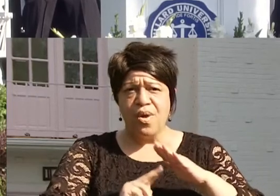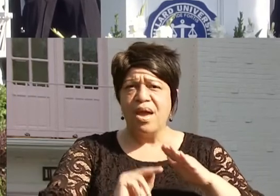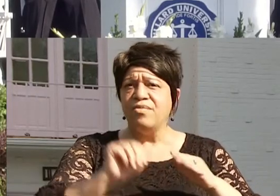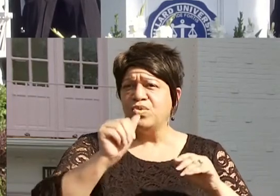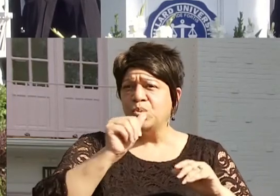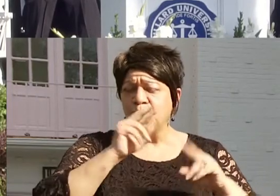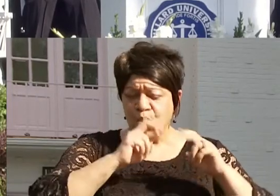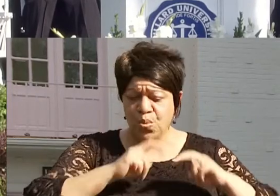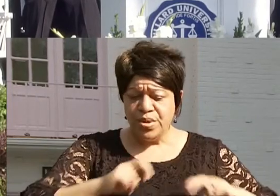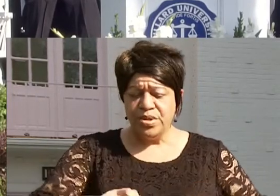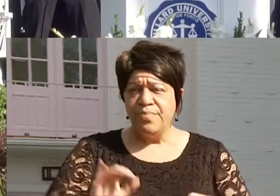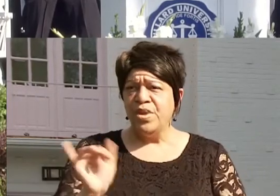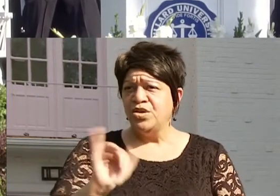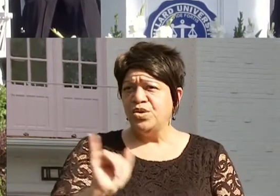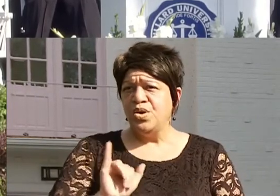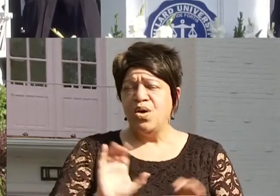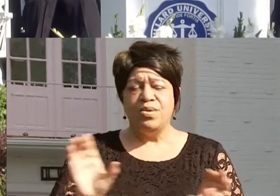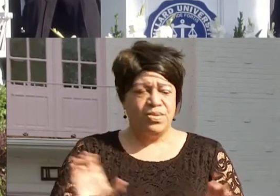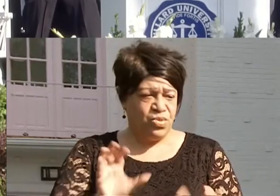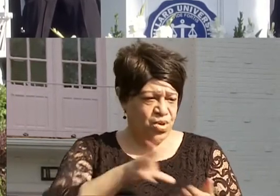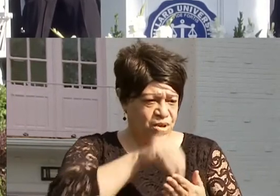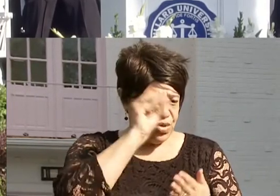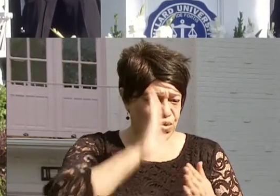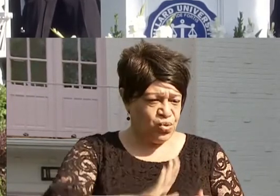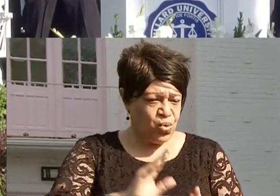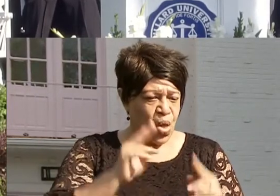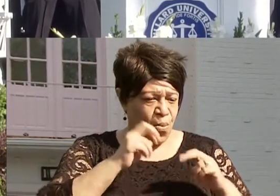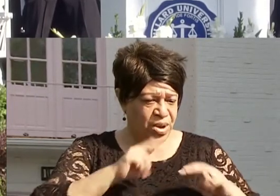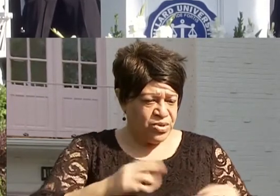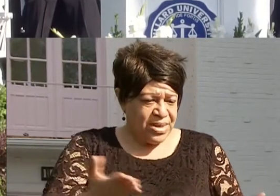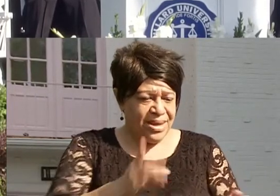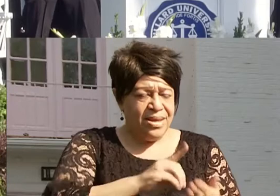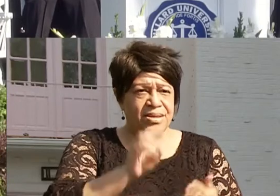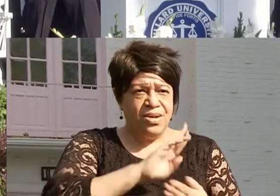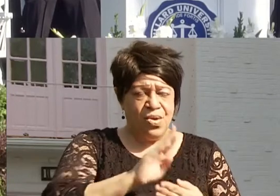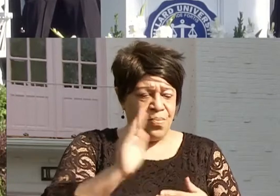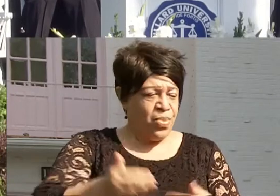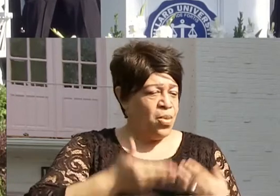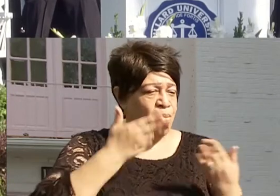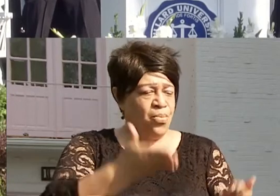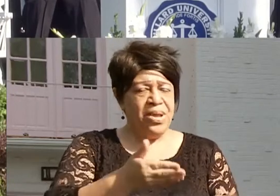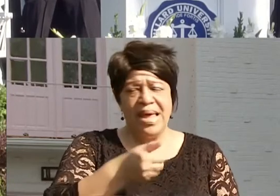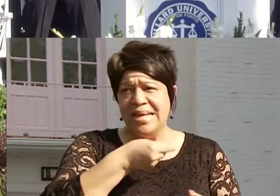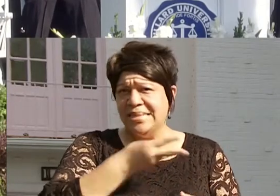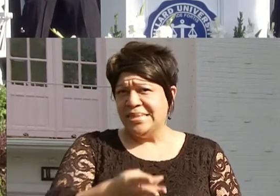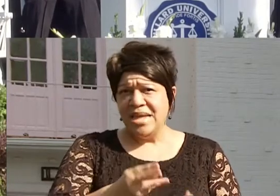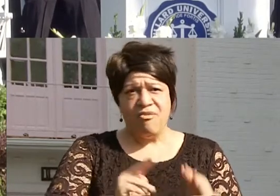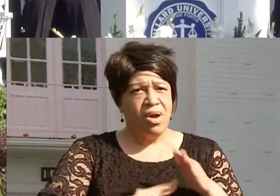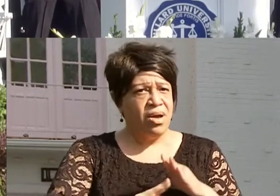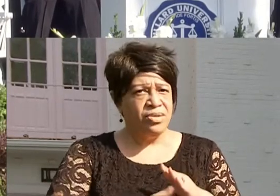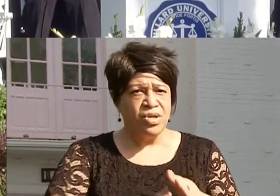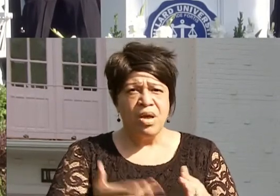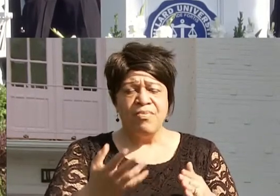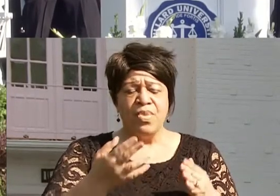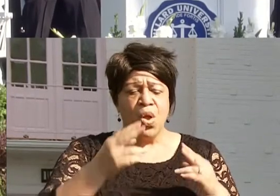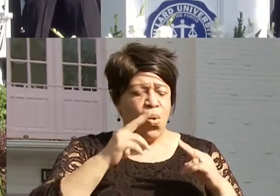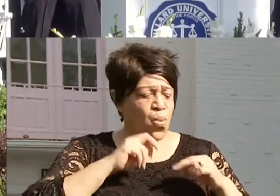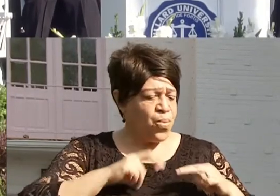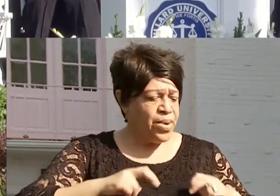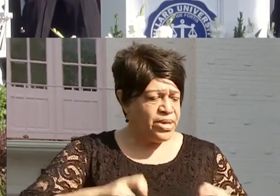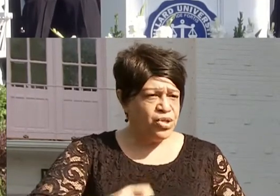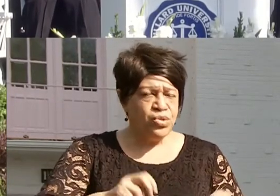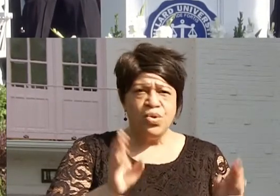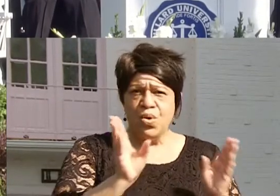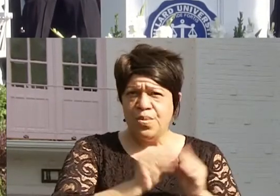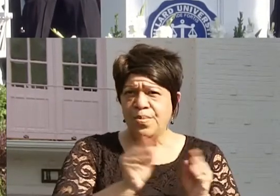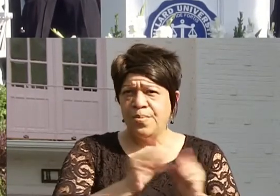also acted as a student researcher at Dillard, presented at several undergraduate research symposiums, and has